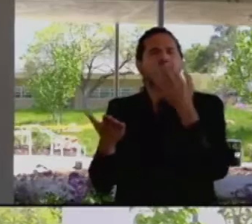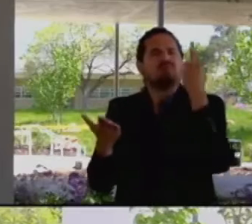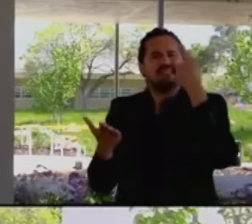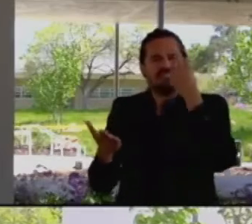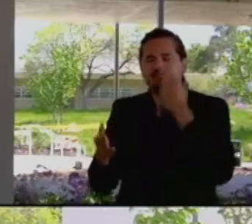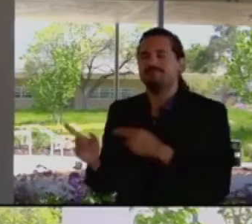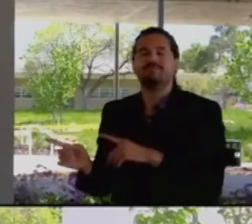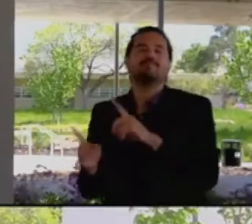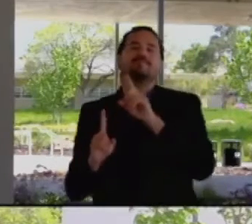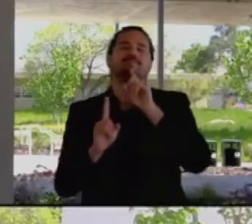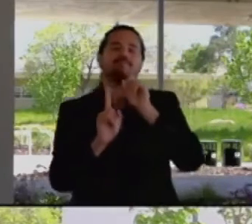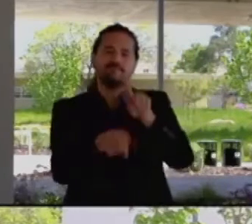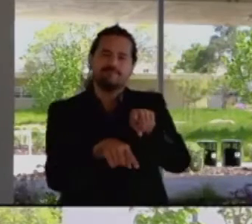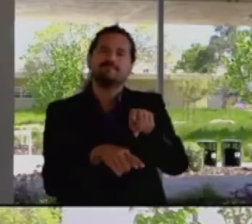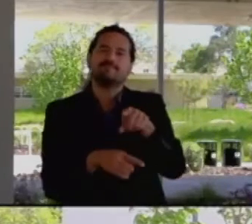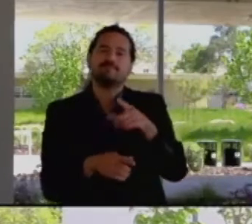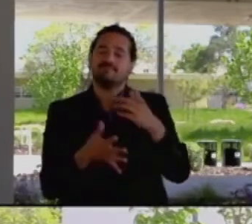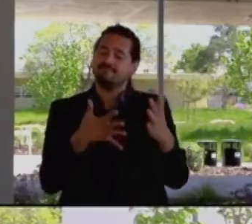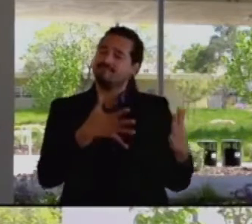is